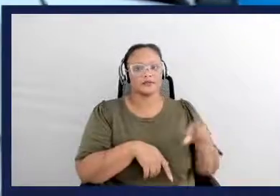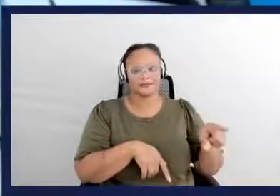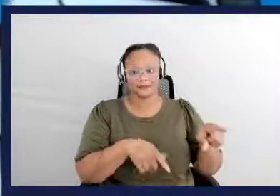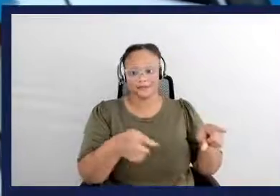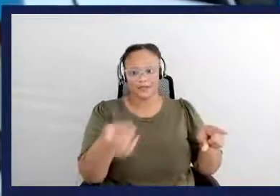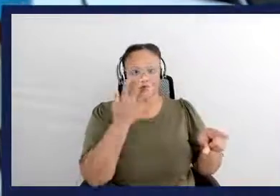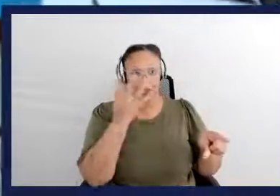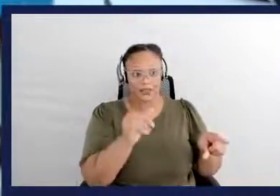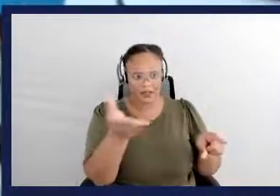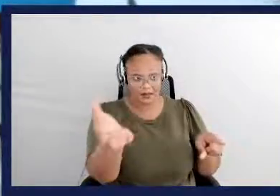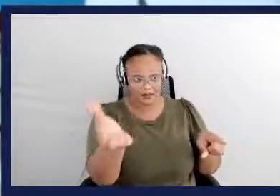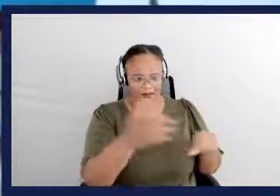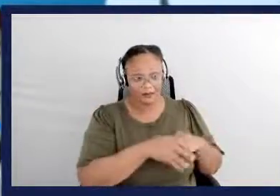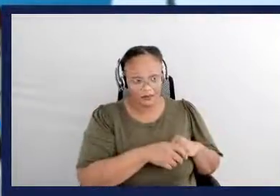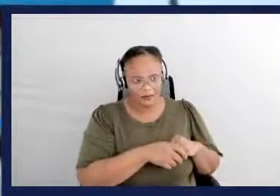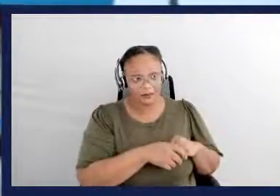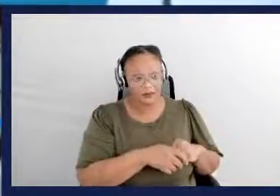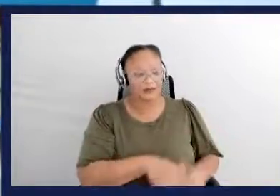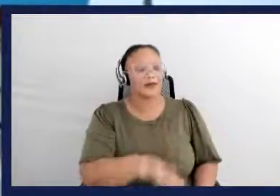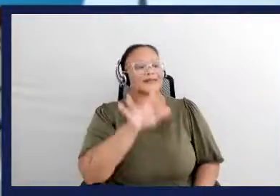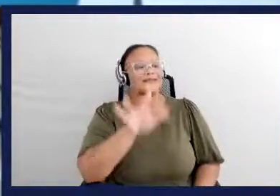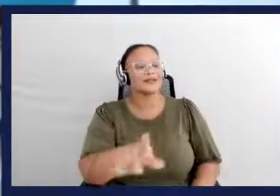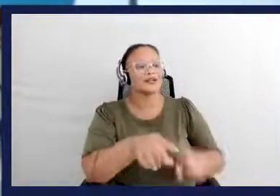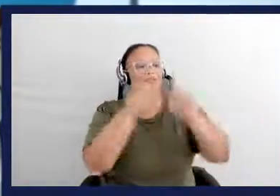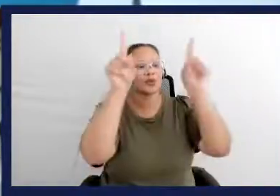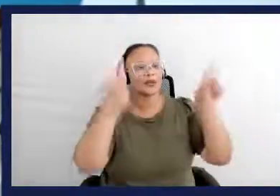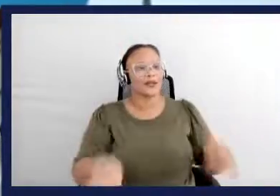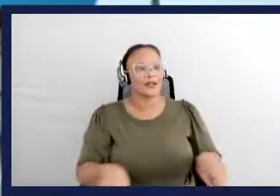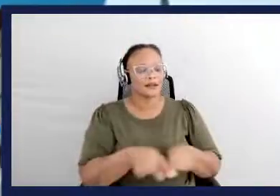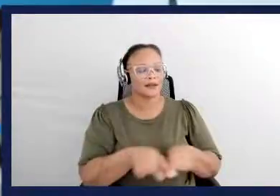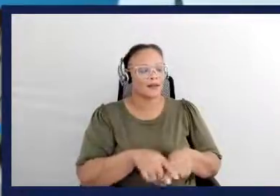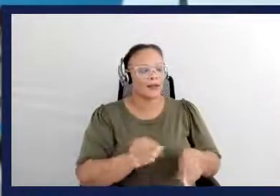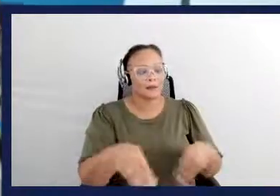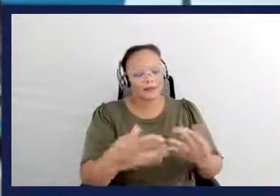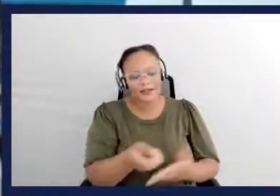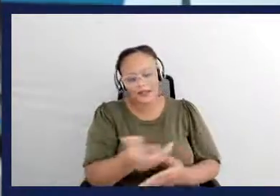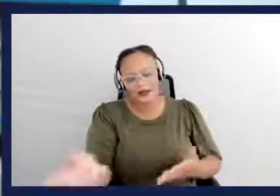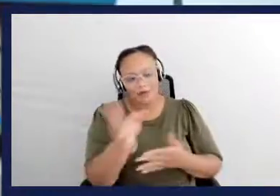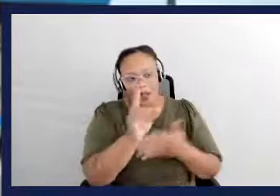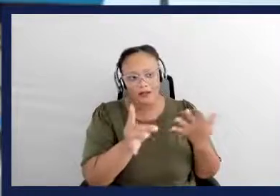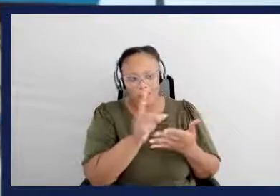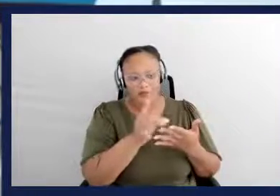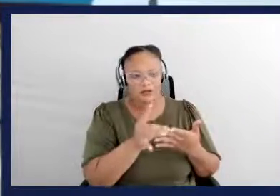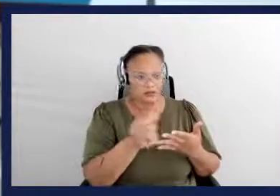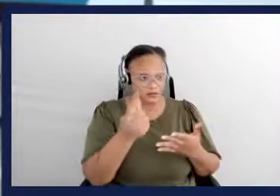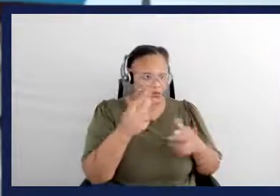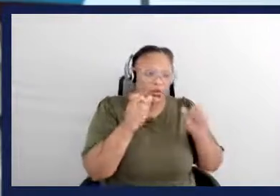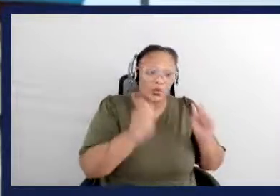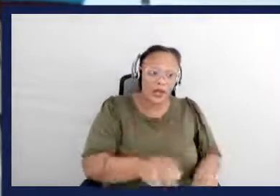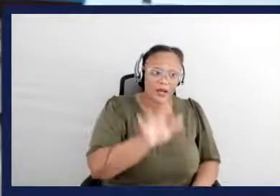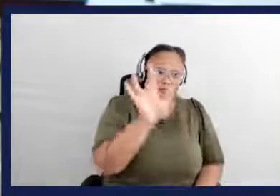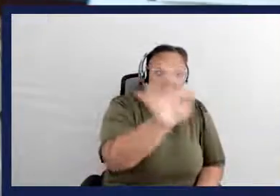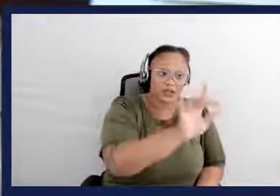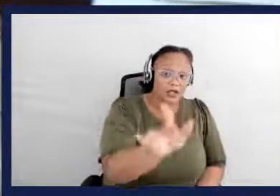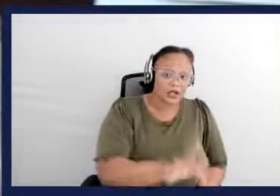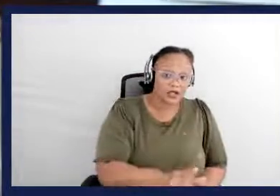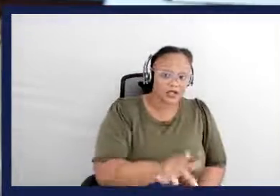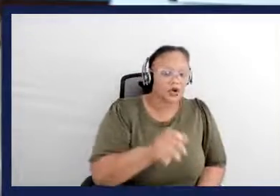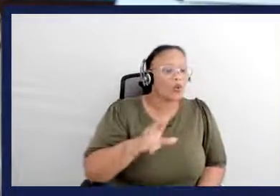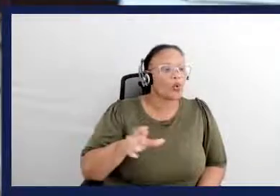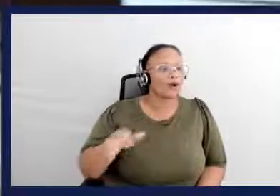device that provides several different options. The voter can use the touch screen, or they can use this remote control, which we call